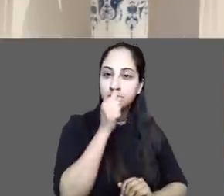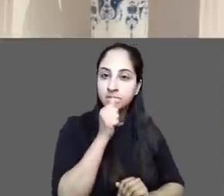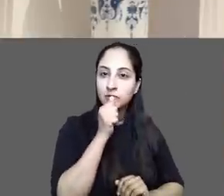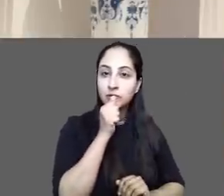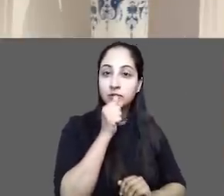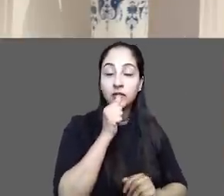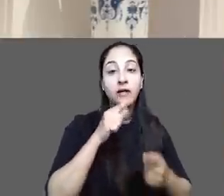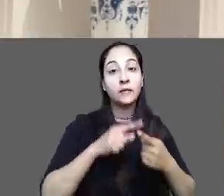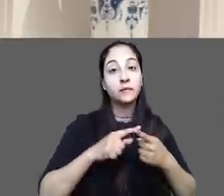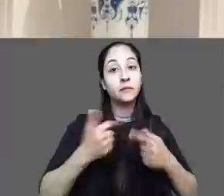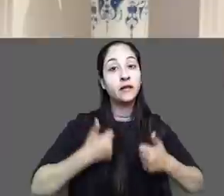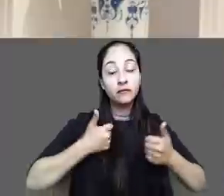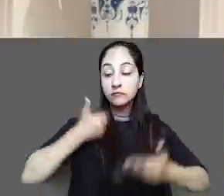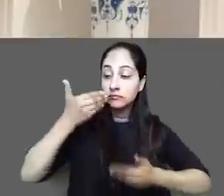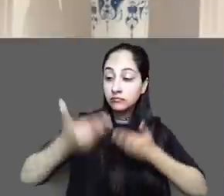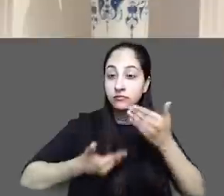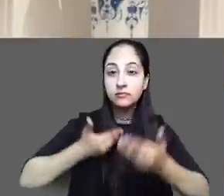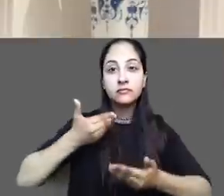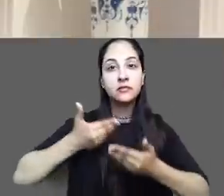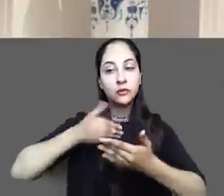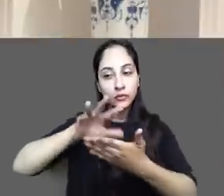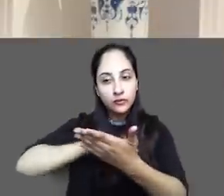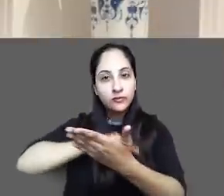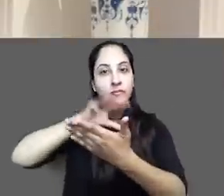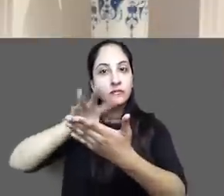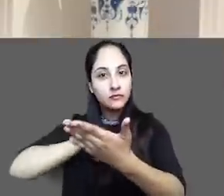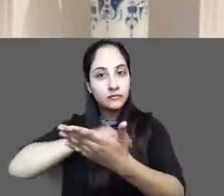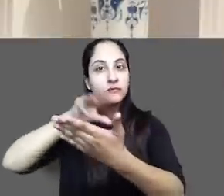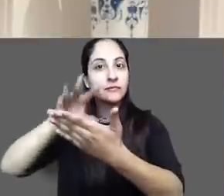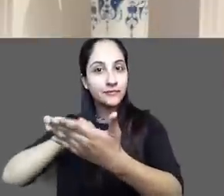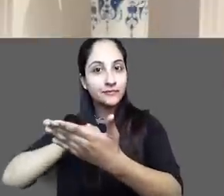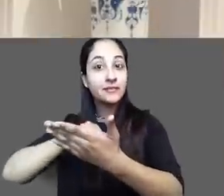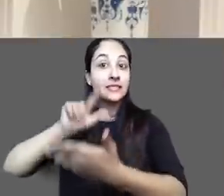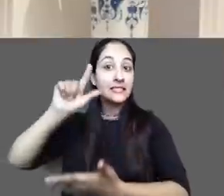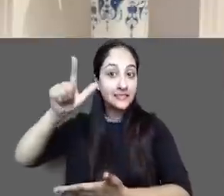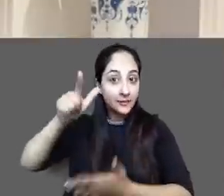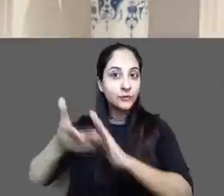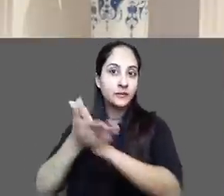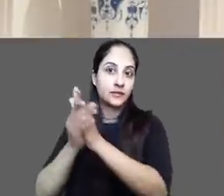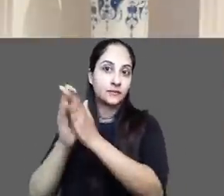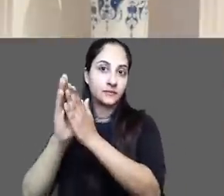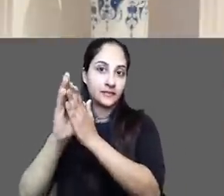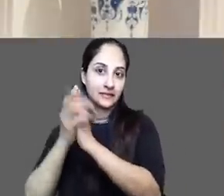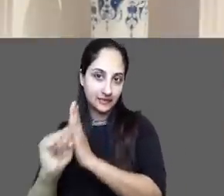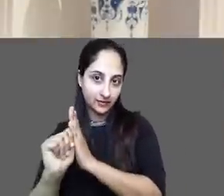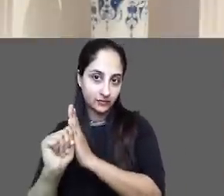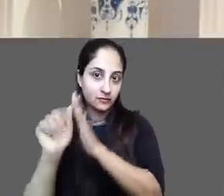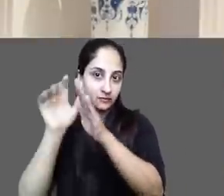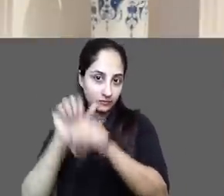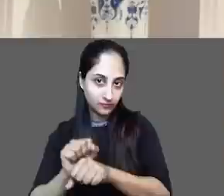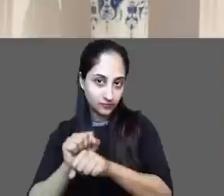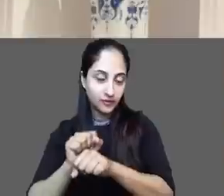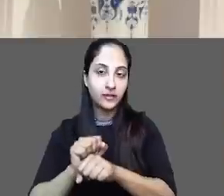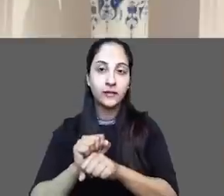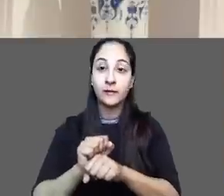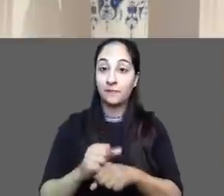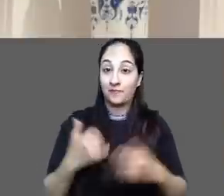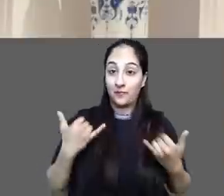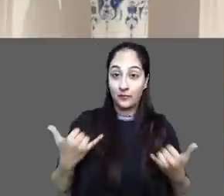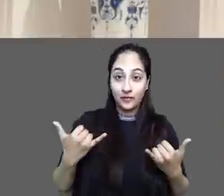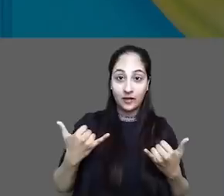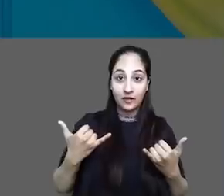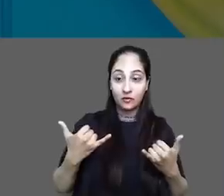really support the Jamaat. And that's why, you know, we have been speaking about all these varied topics over the past 12